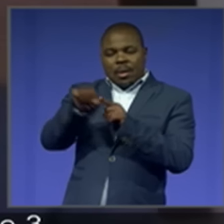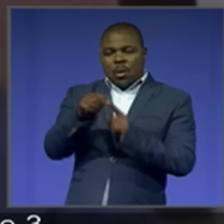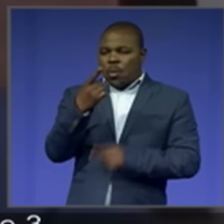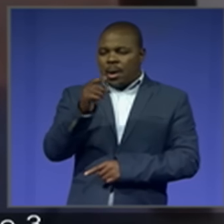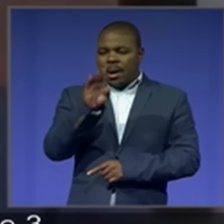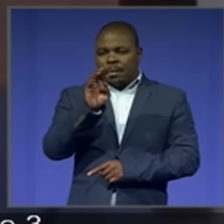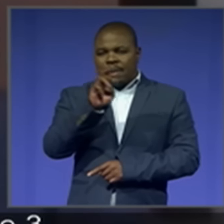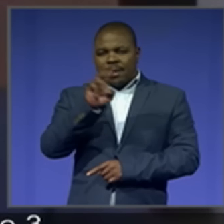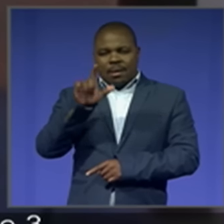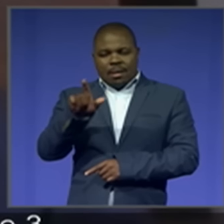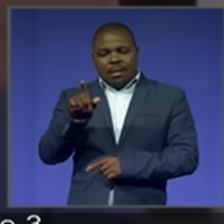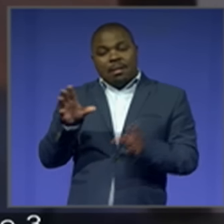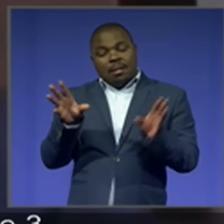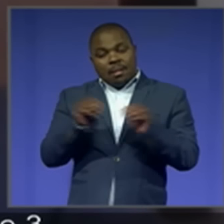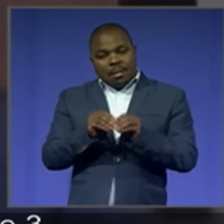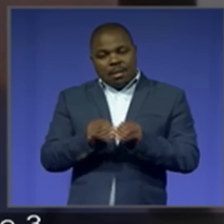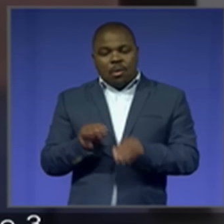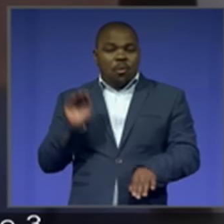le nngwe it's over